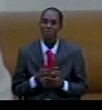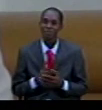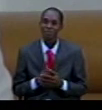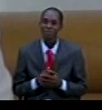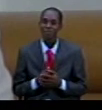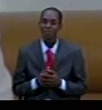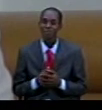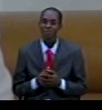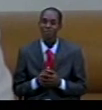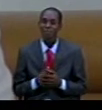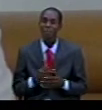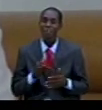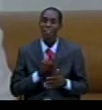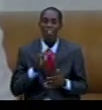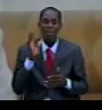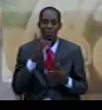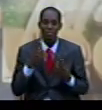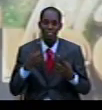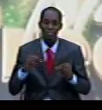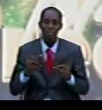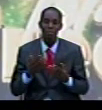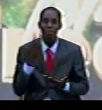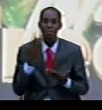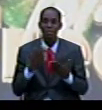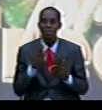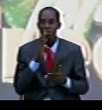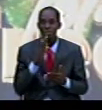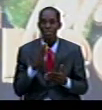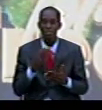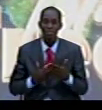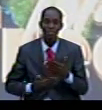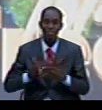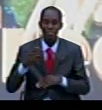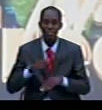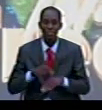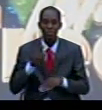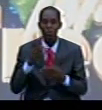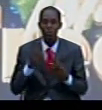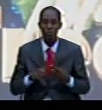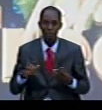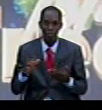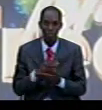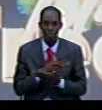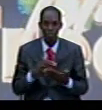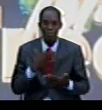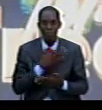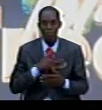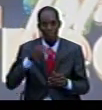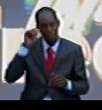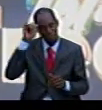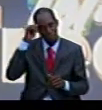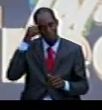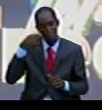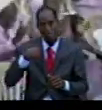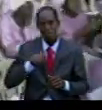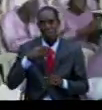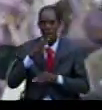But I'll try. Maybe next time you want to audition, please remember me and call me. I'll come.